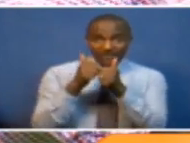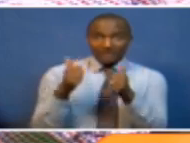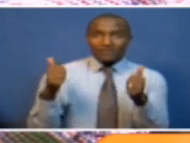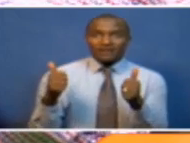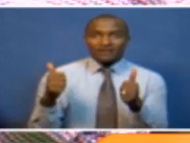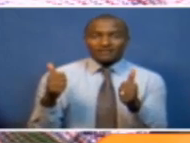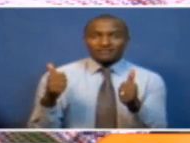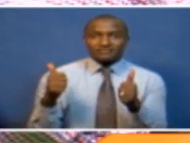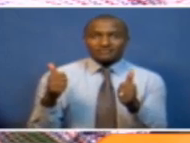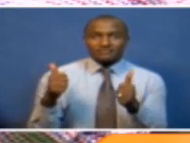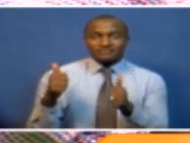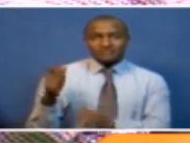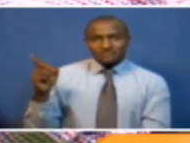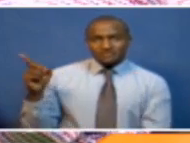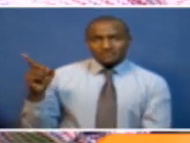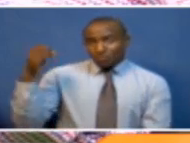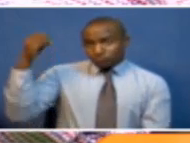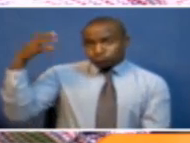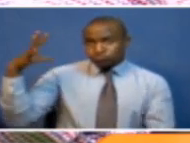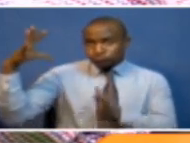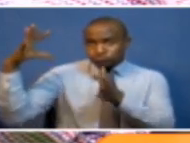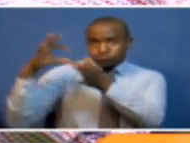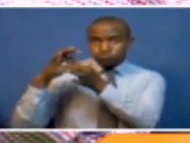the transmission line needed to be completed